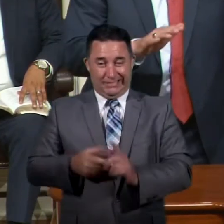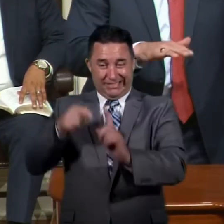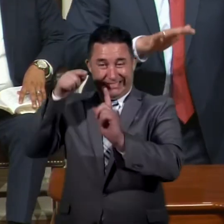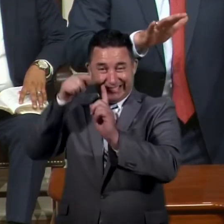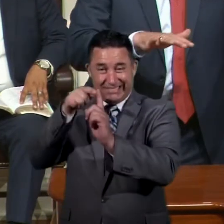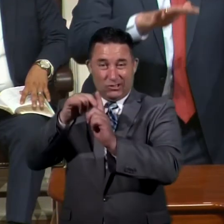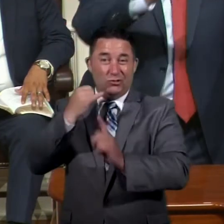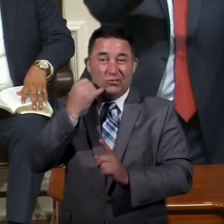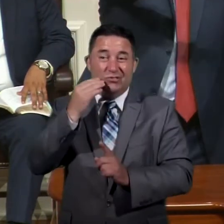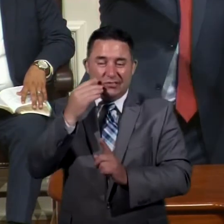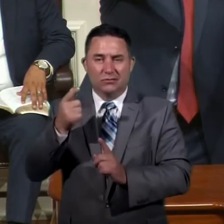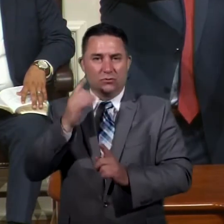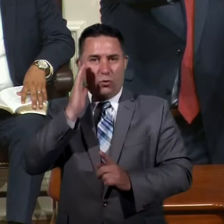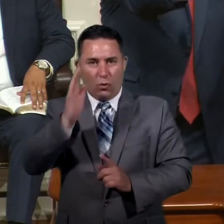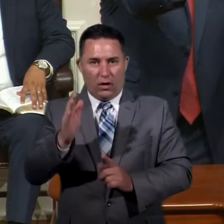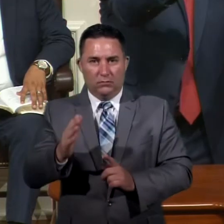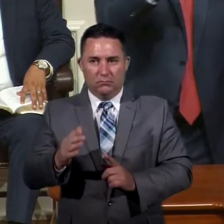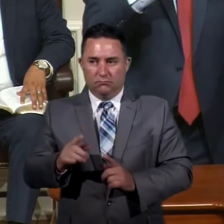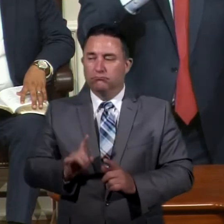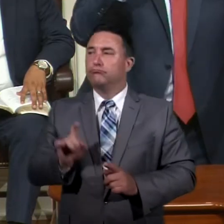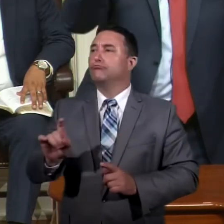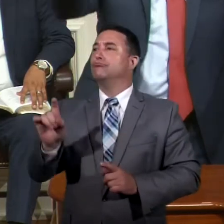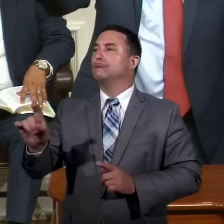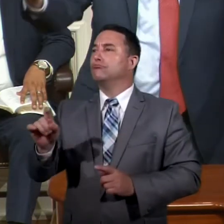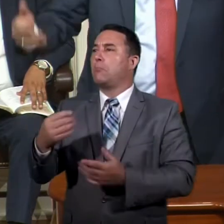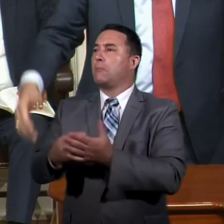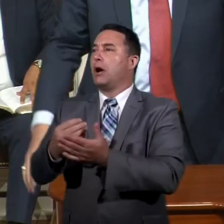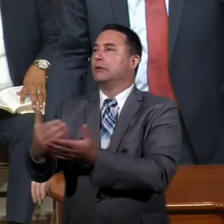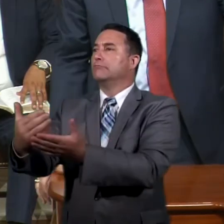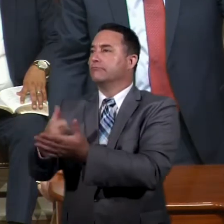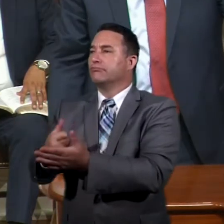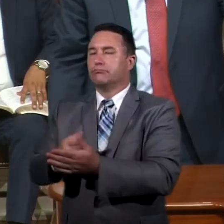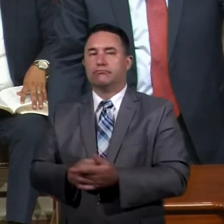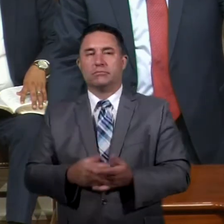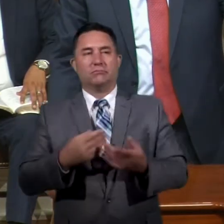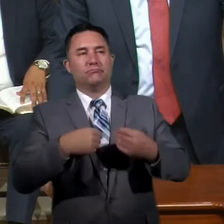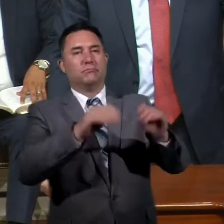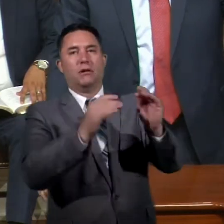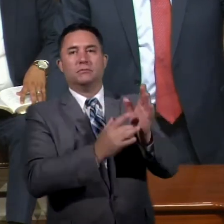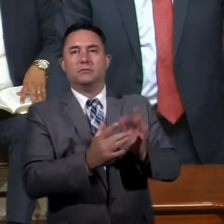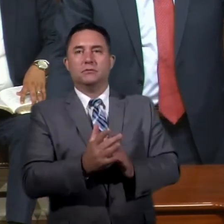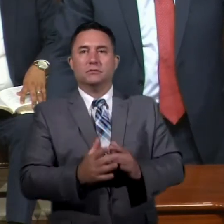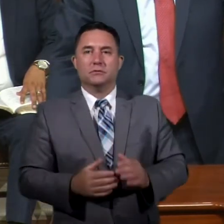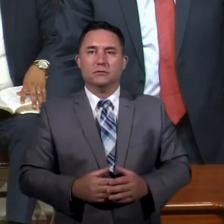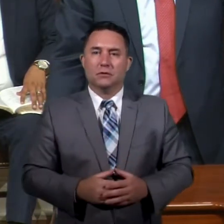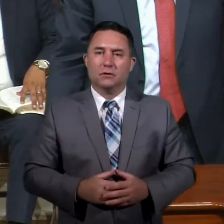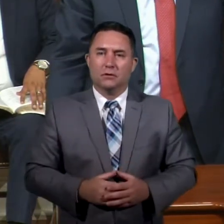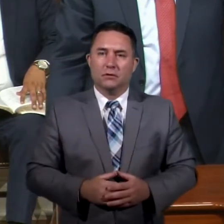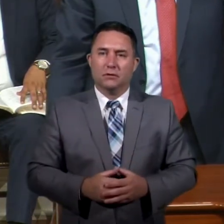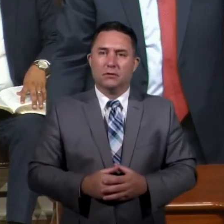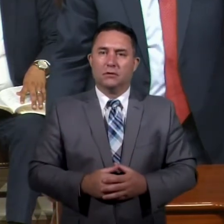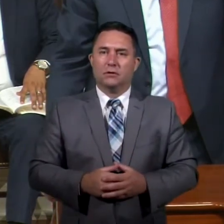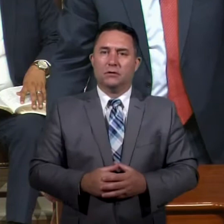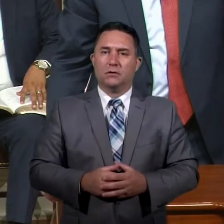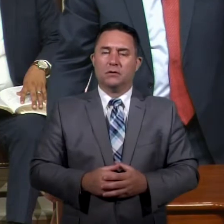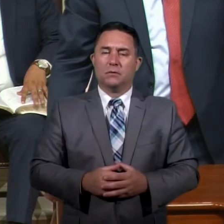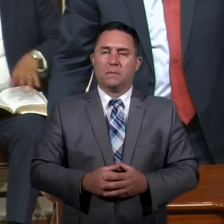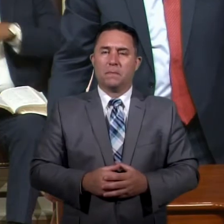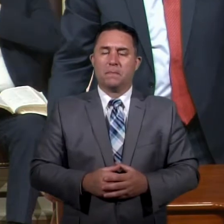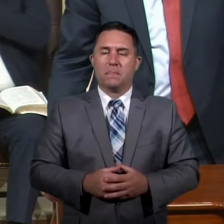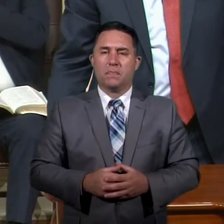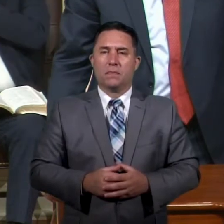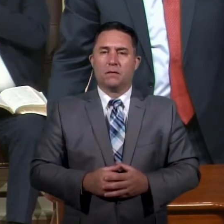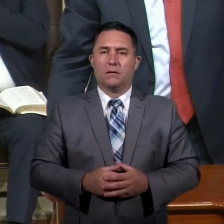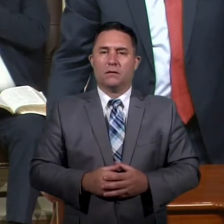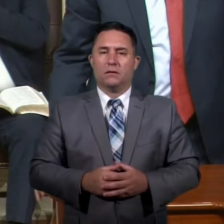would take those feet in just a few minutes and go collect money and betray him. Que momentos después tomaría esos mismos pies e ir a traicionar a su